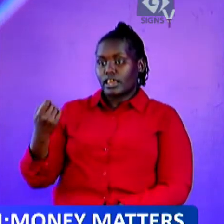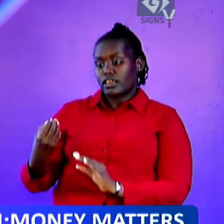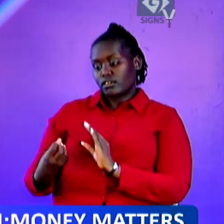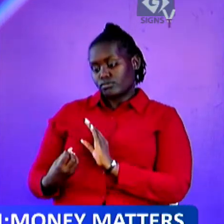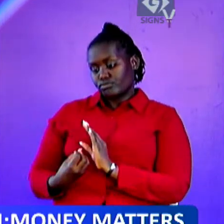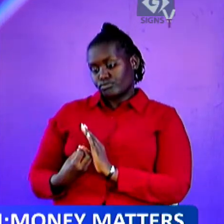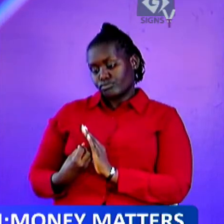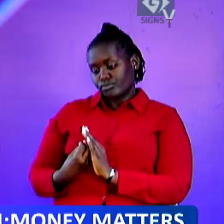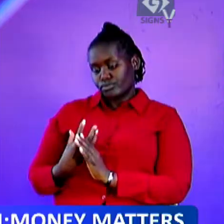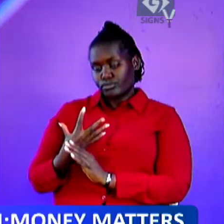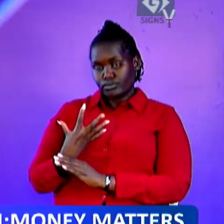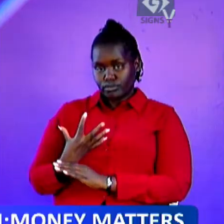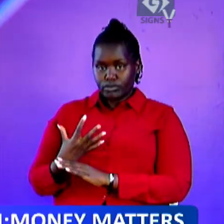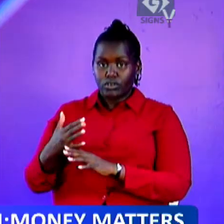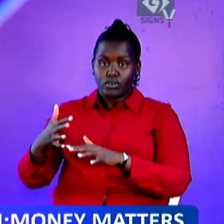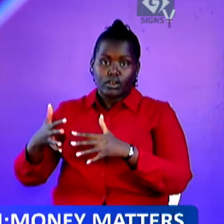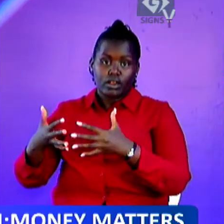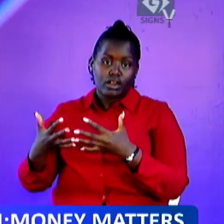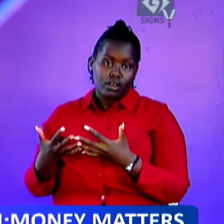terms of